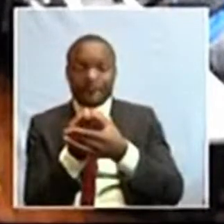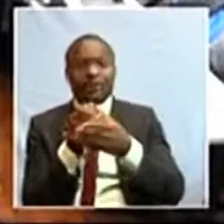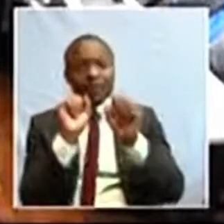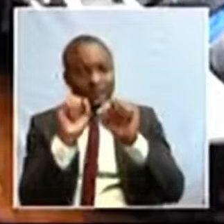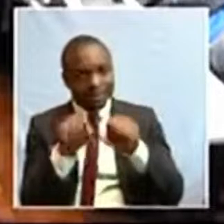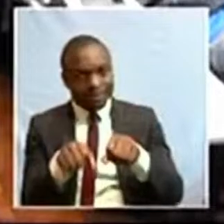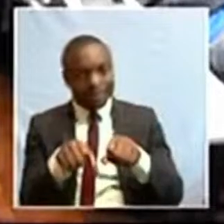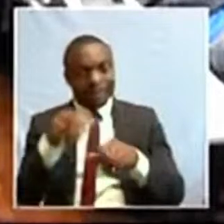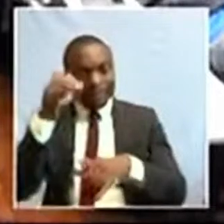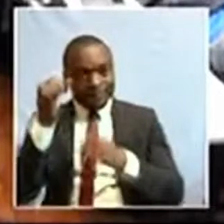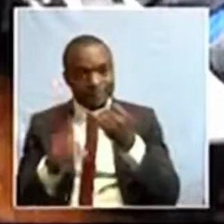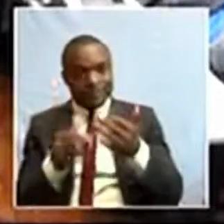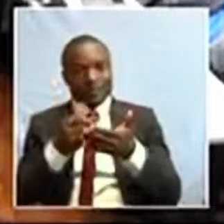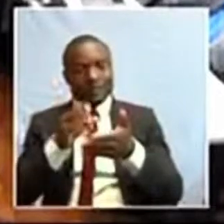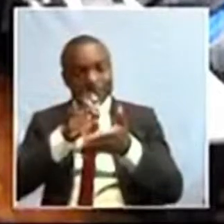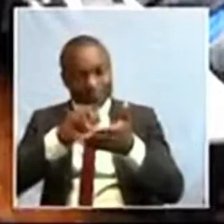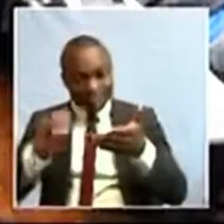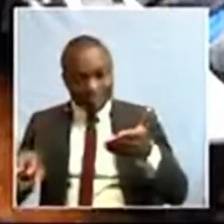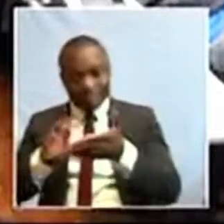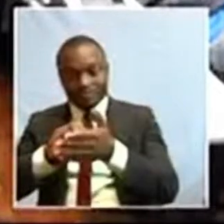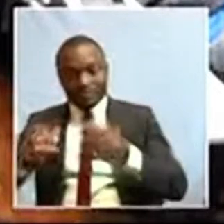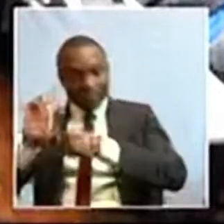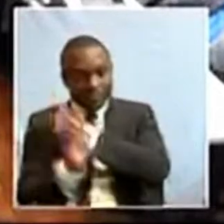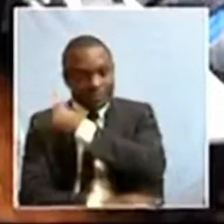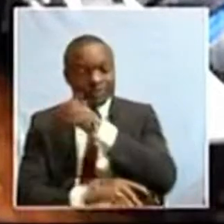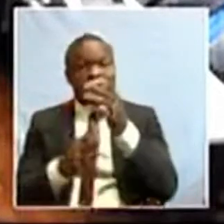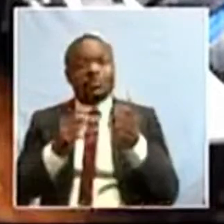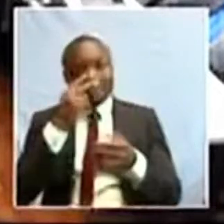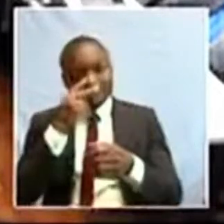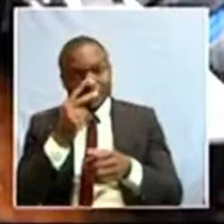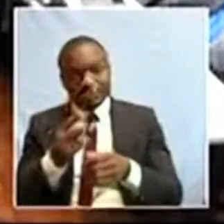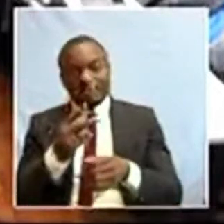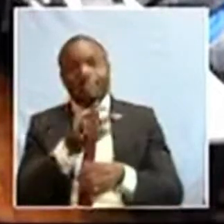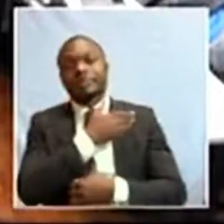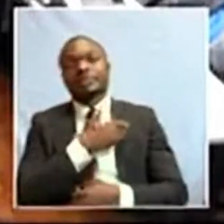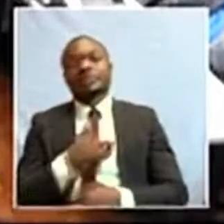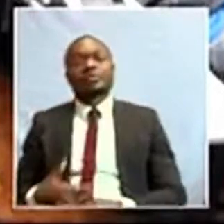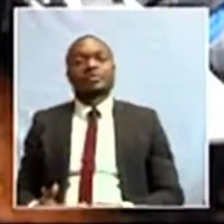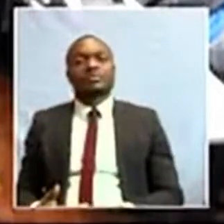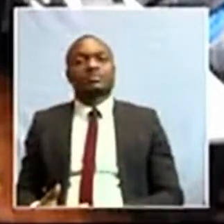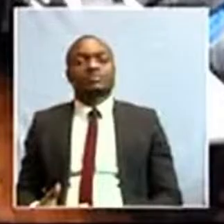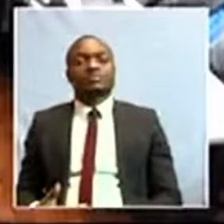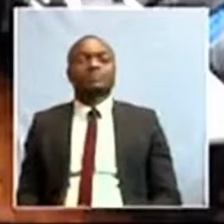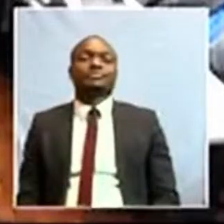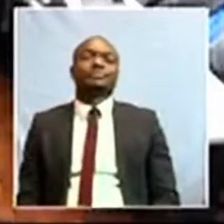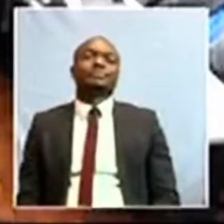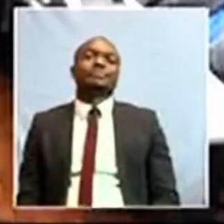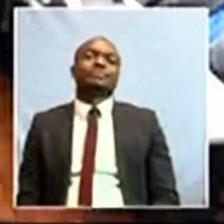can remove the penalties. We would love to see commitment. The